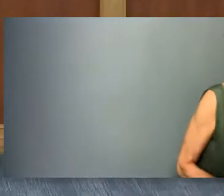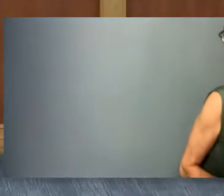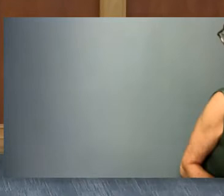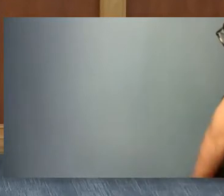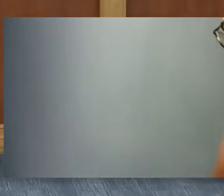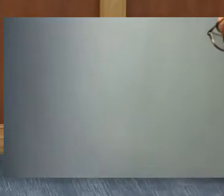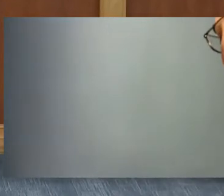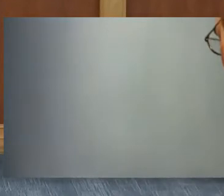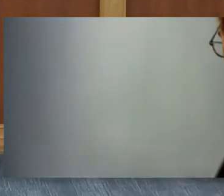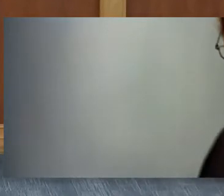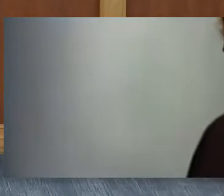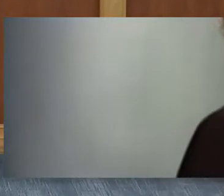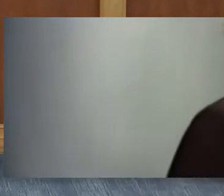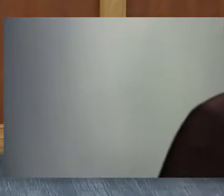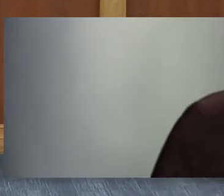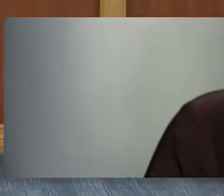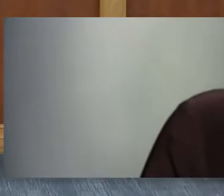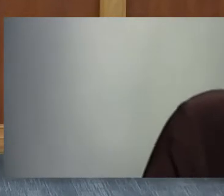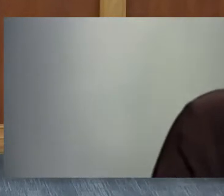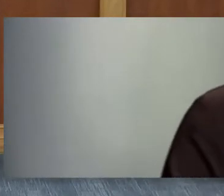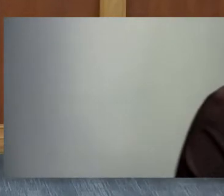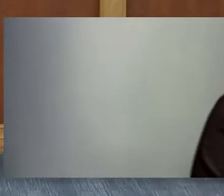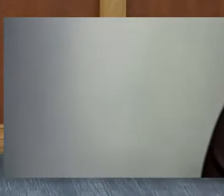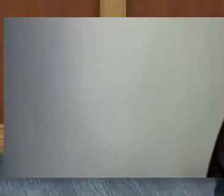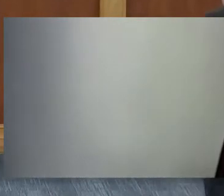public comment period.